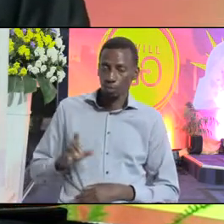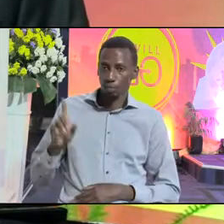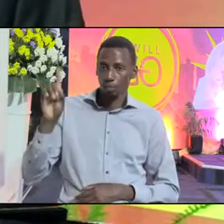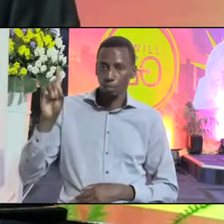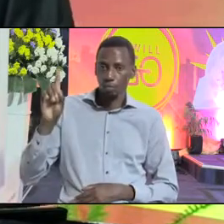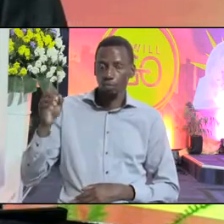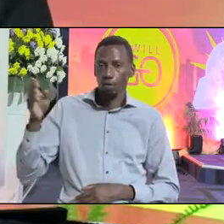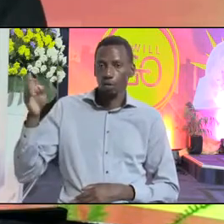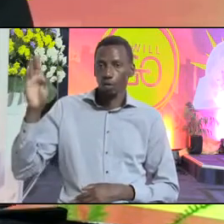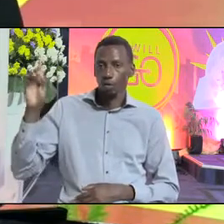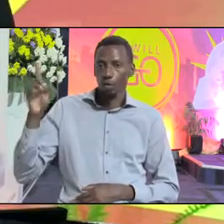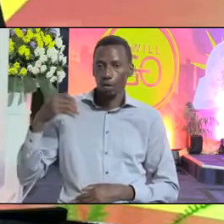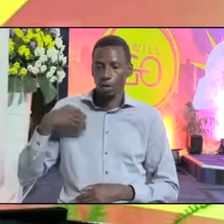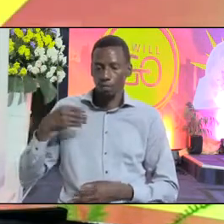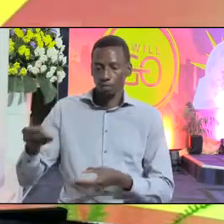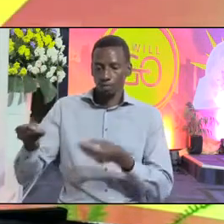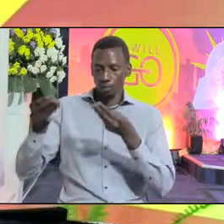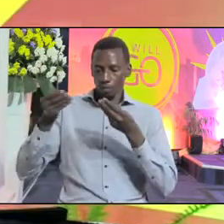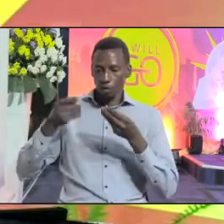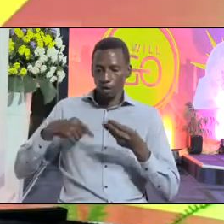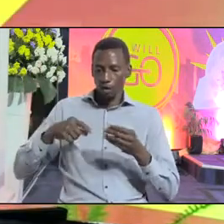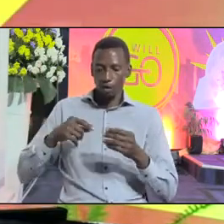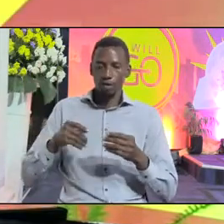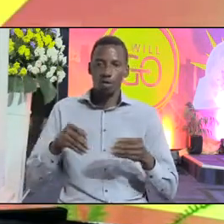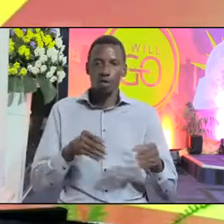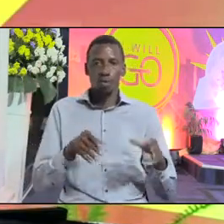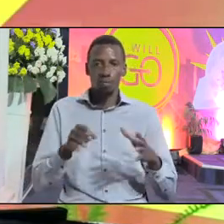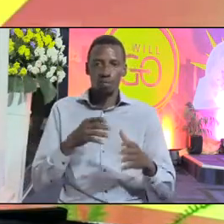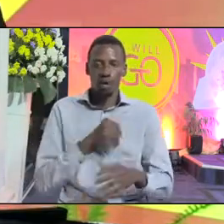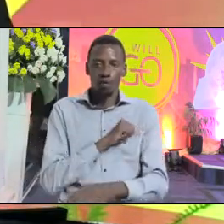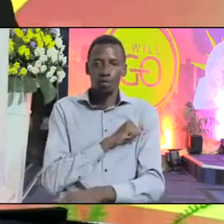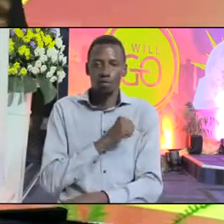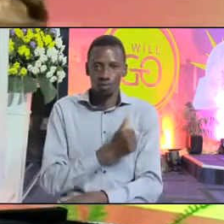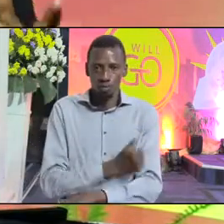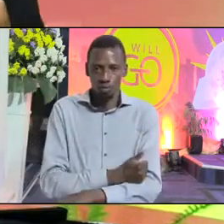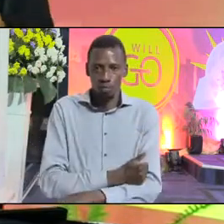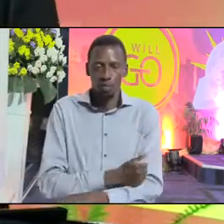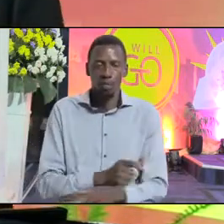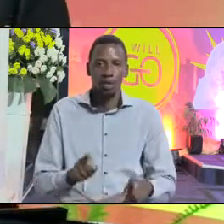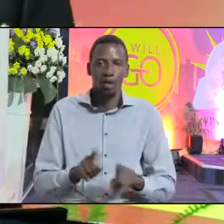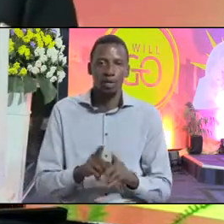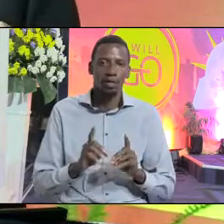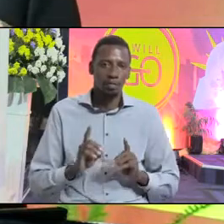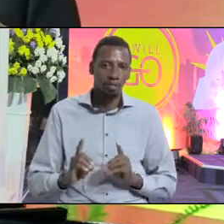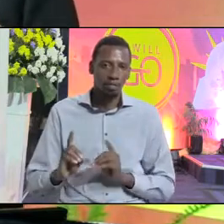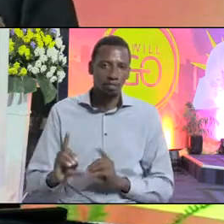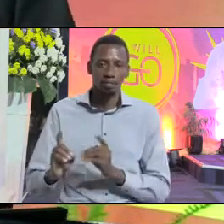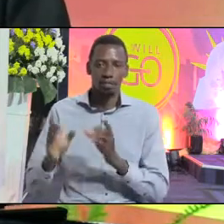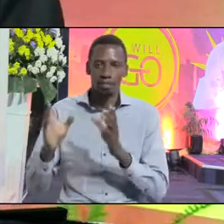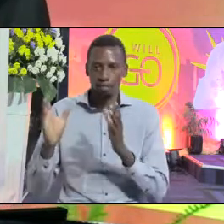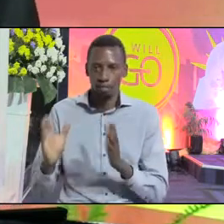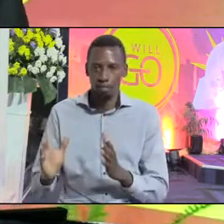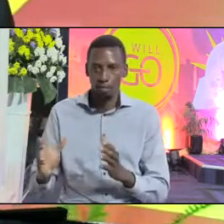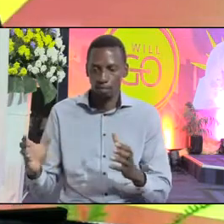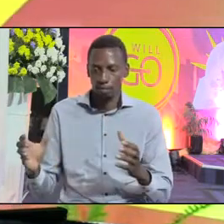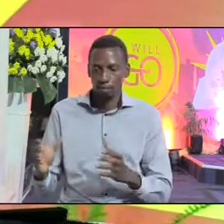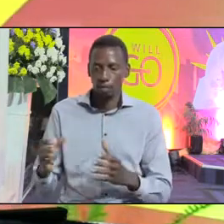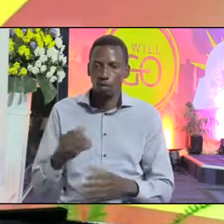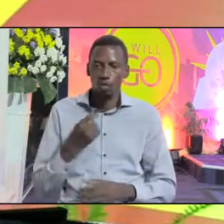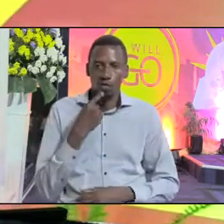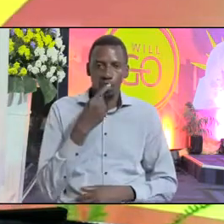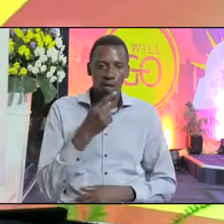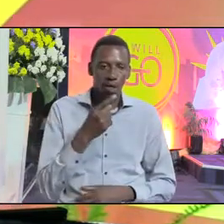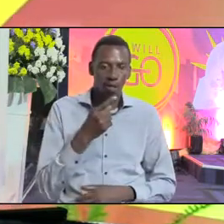God has given us the privilege and authority as apostles to tell